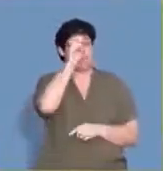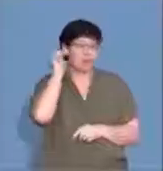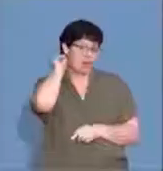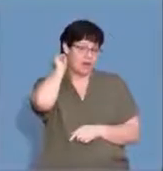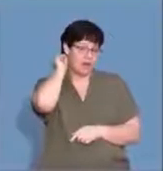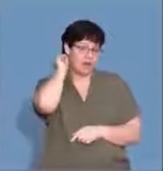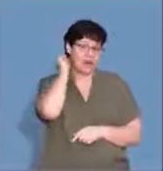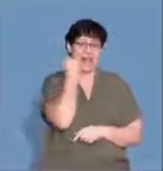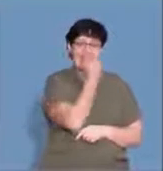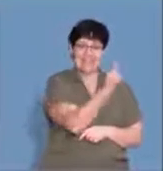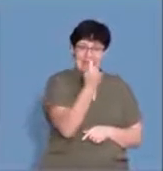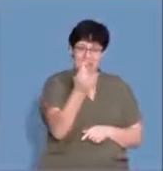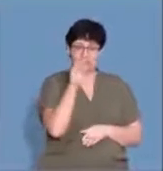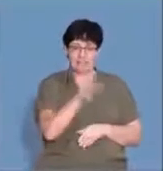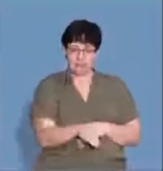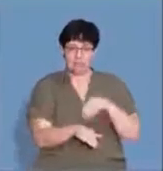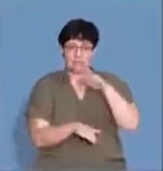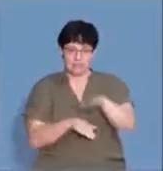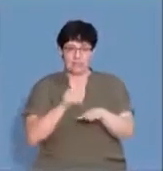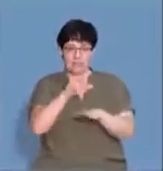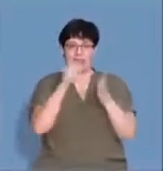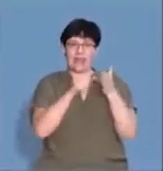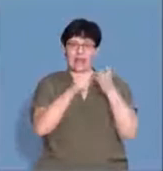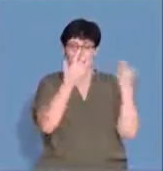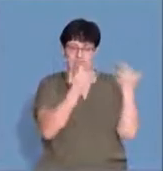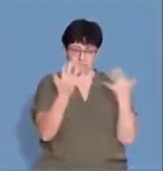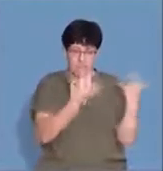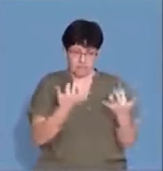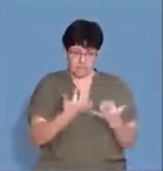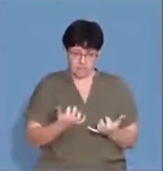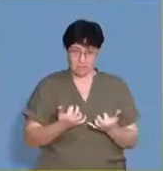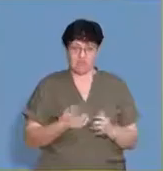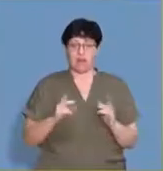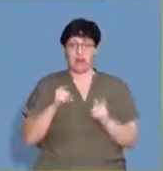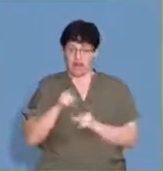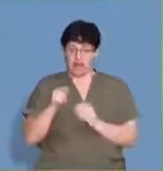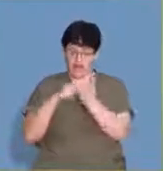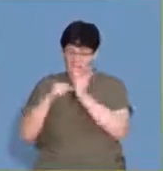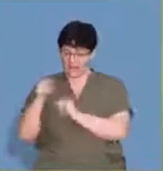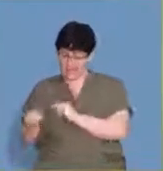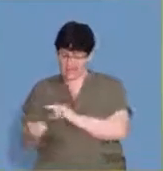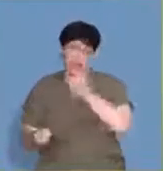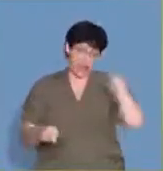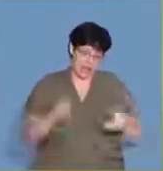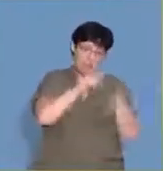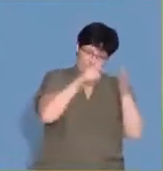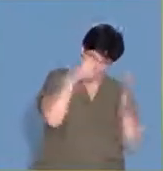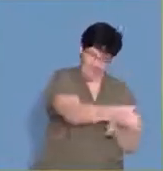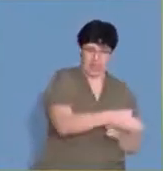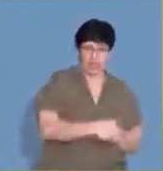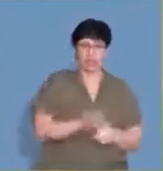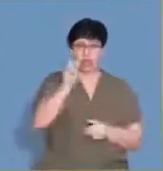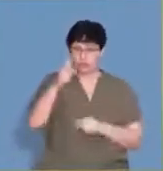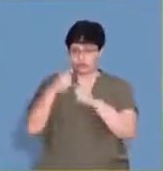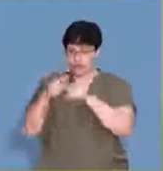that every single step of your calculations, everything that gets put onto your calculator, everything that you type in, I